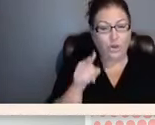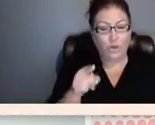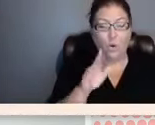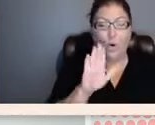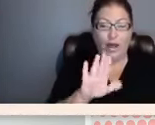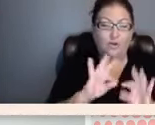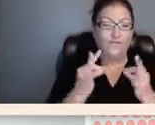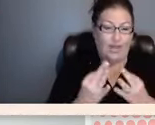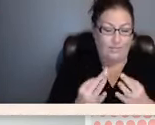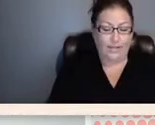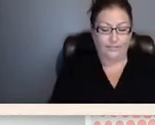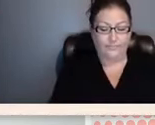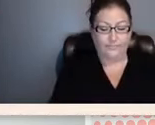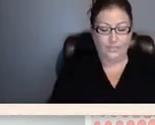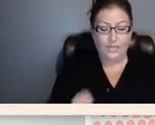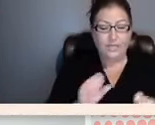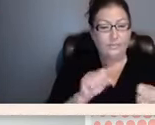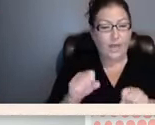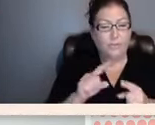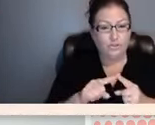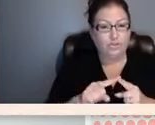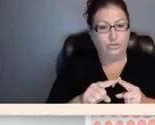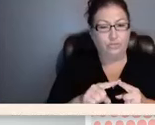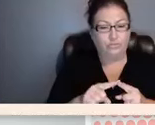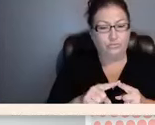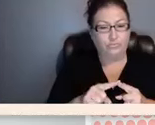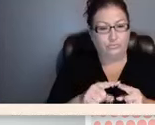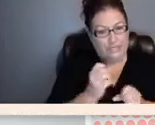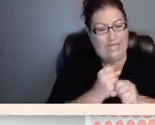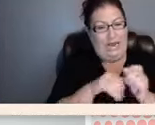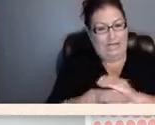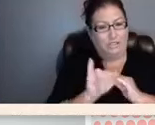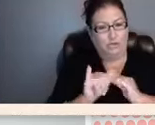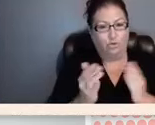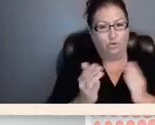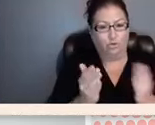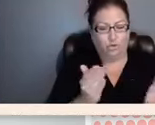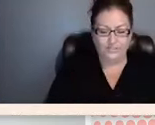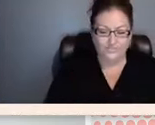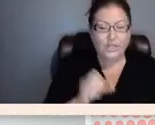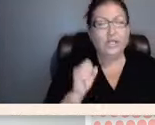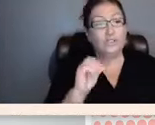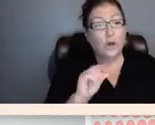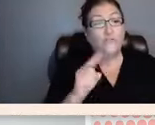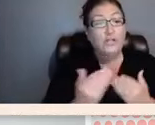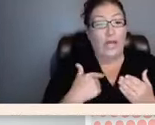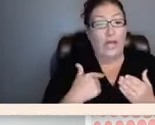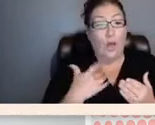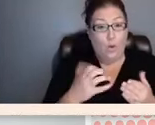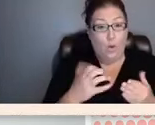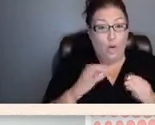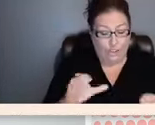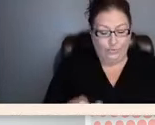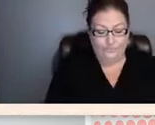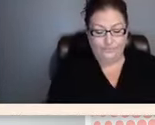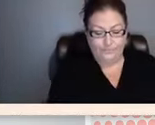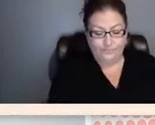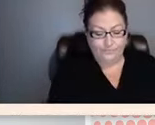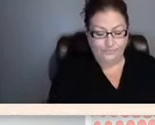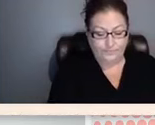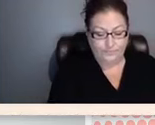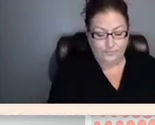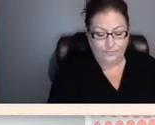to gain access to those services. So the first thing I want to do is just give you an